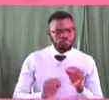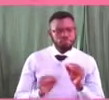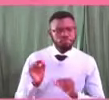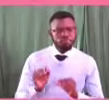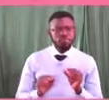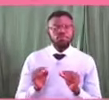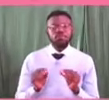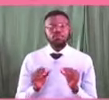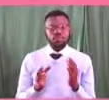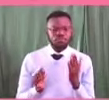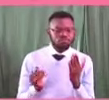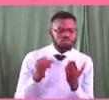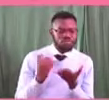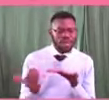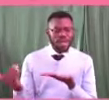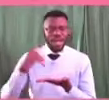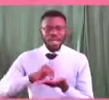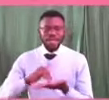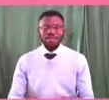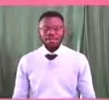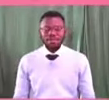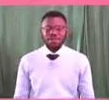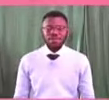whole delivery of